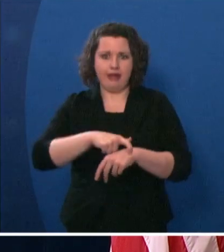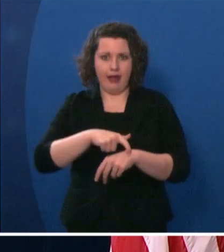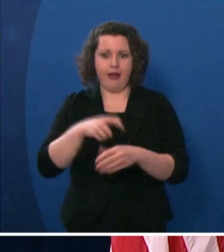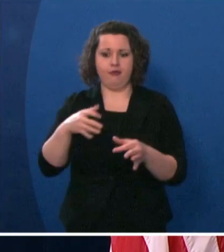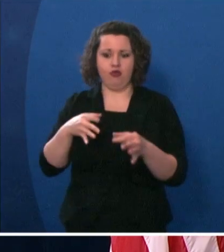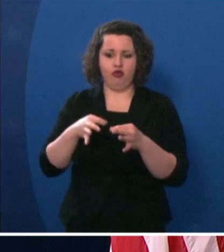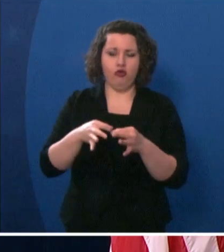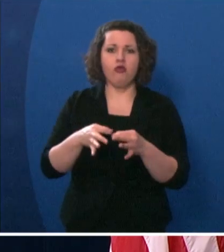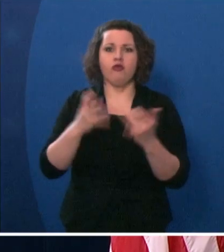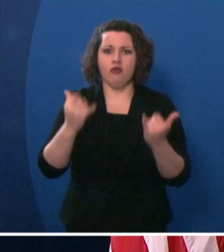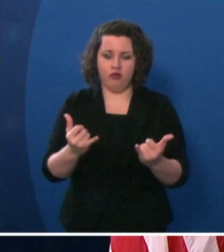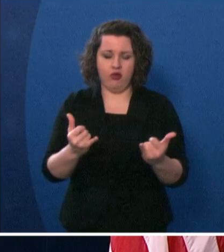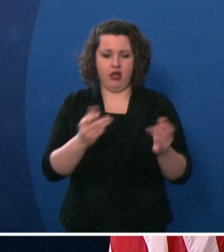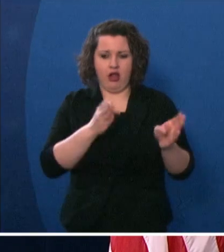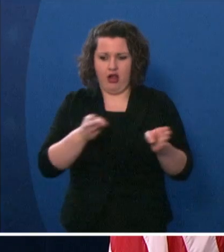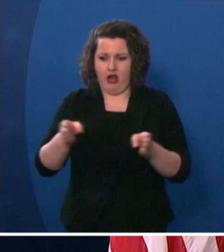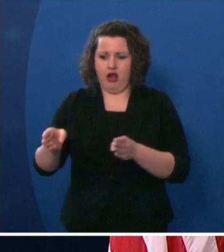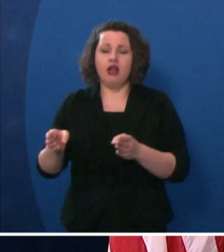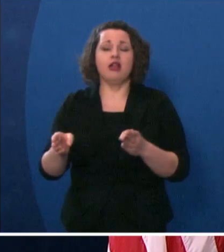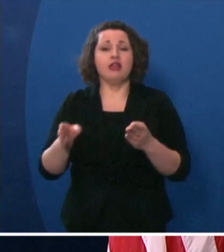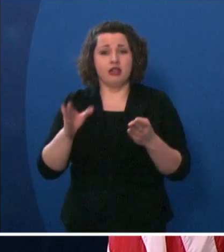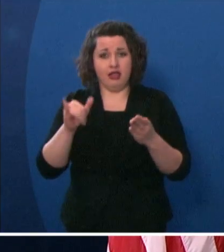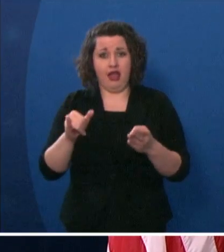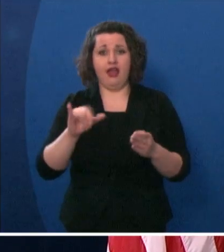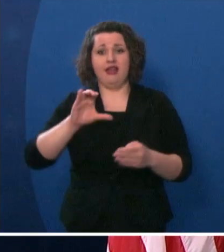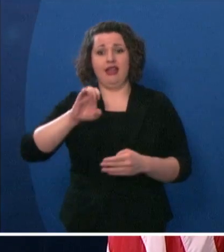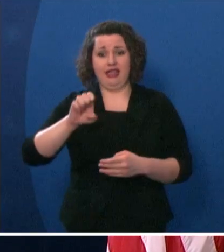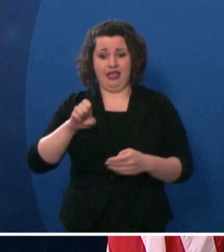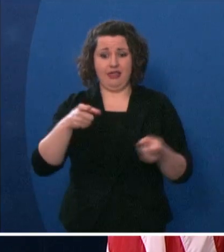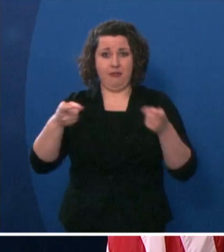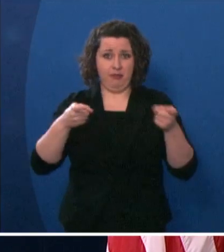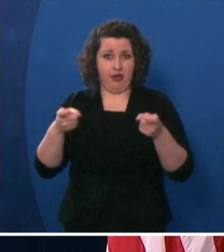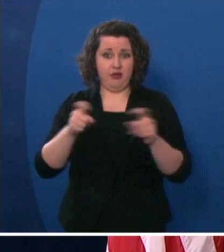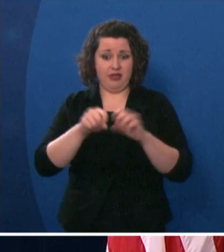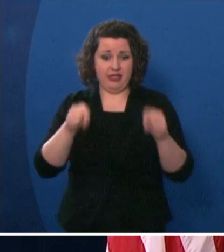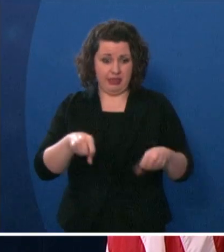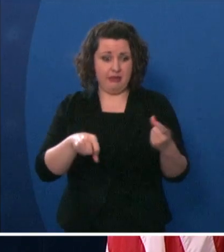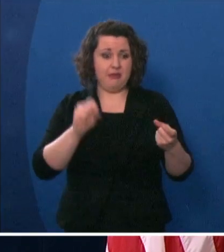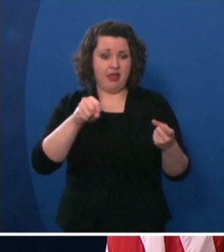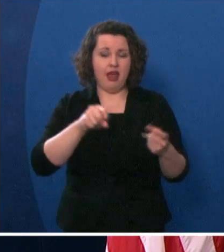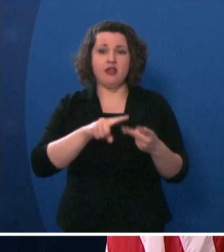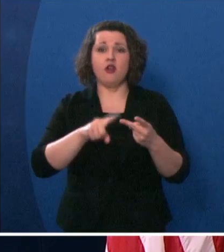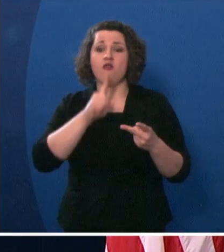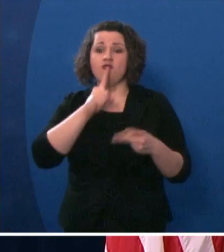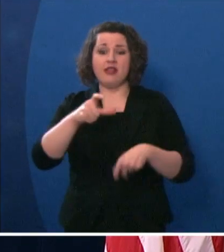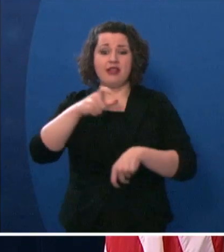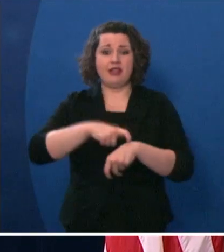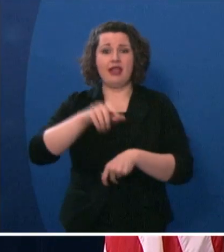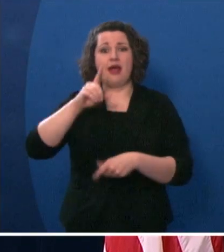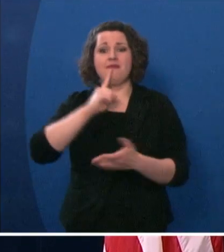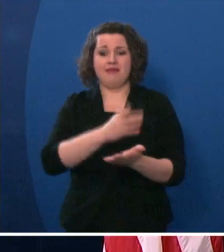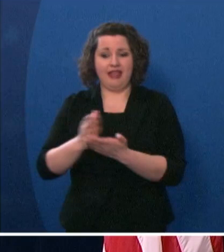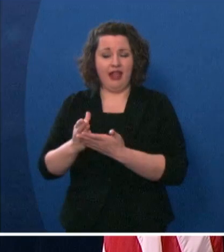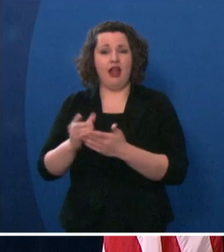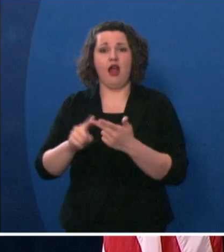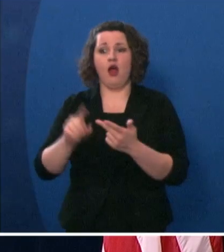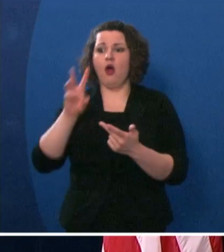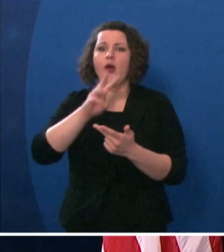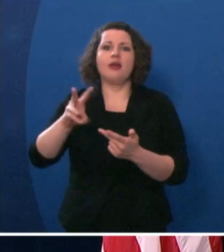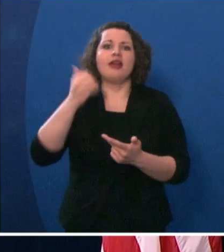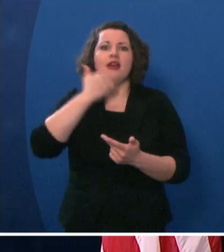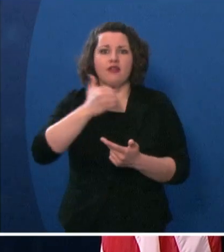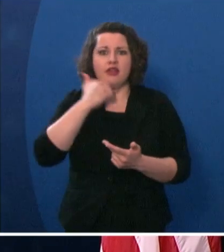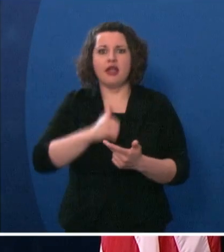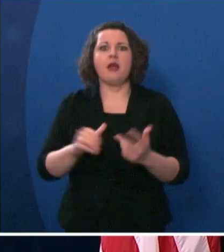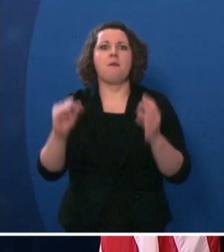table. Not only a comprehensive case management system, real-time data, a website that every day is providing more